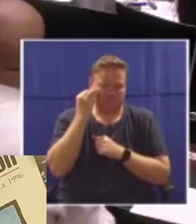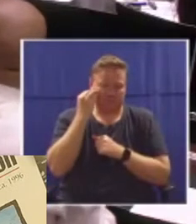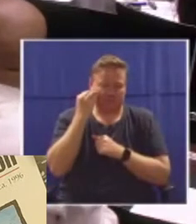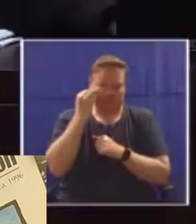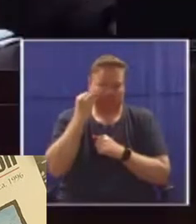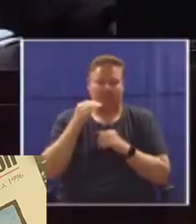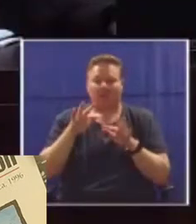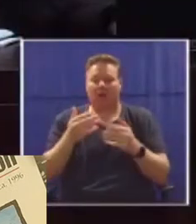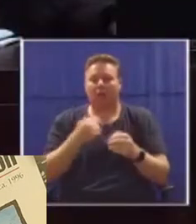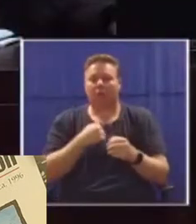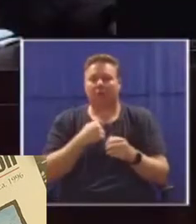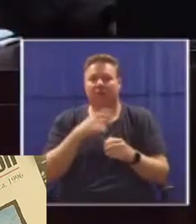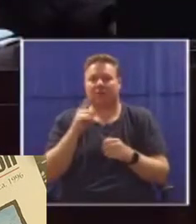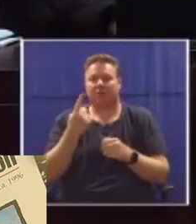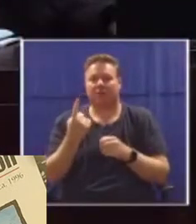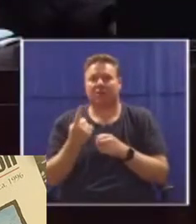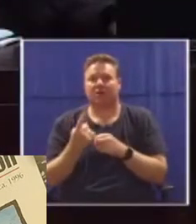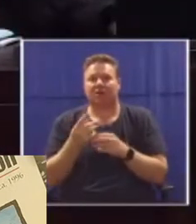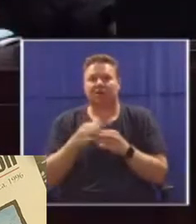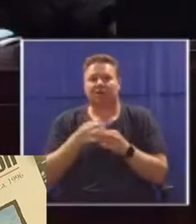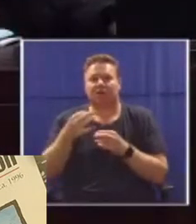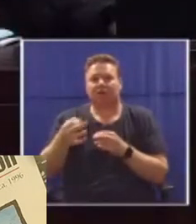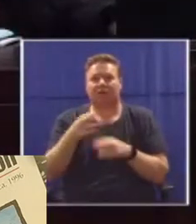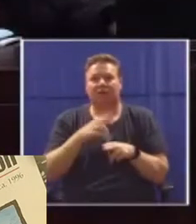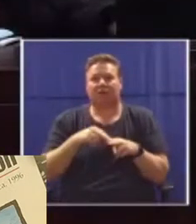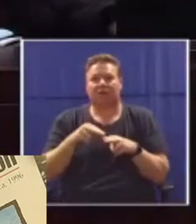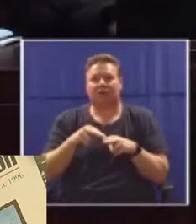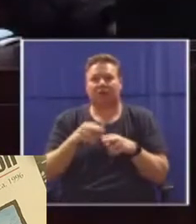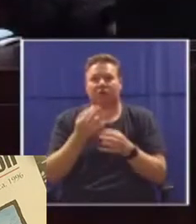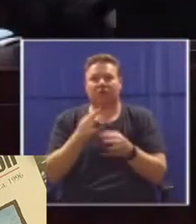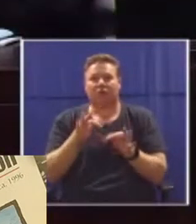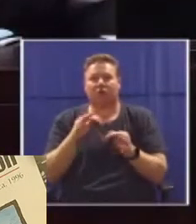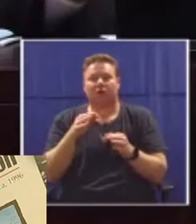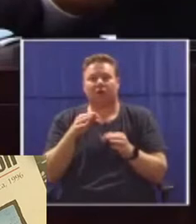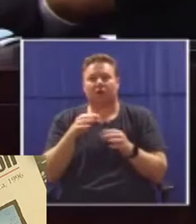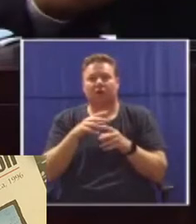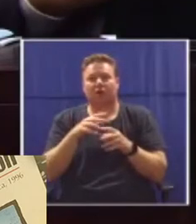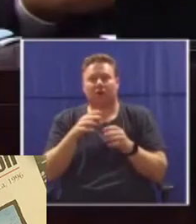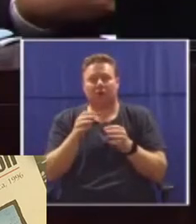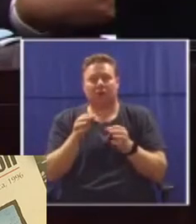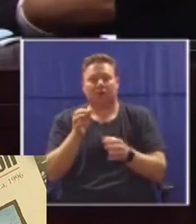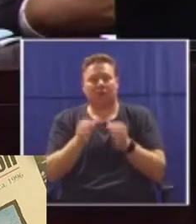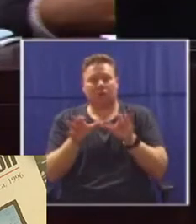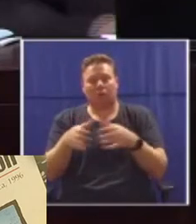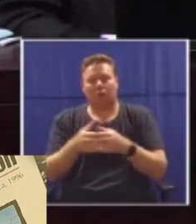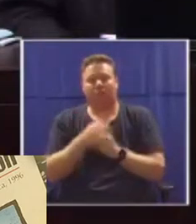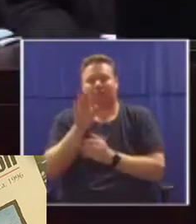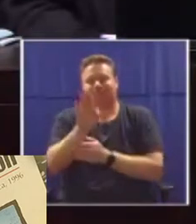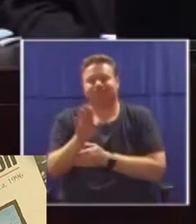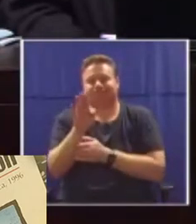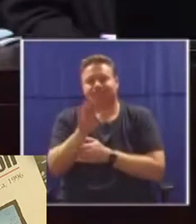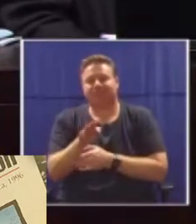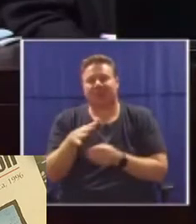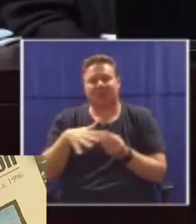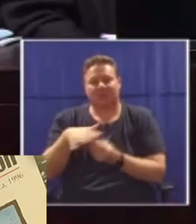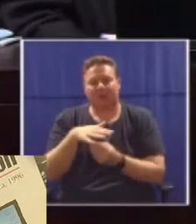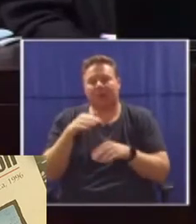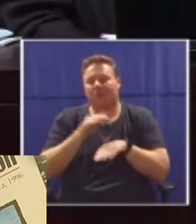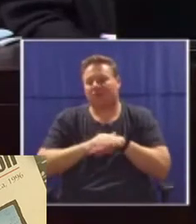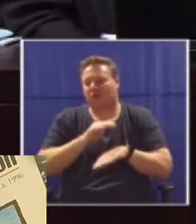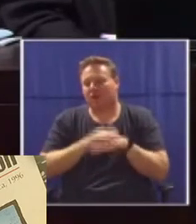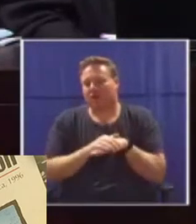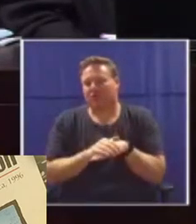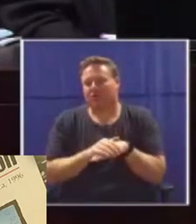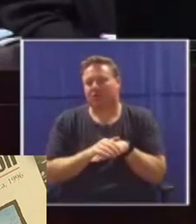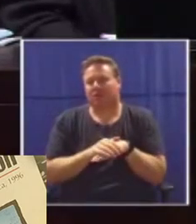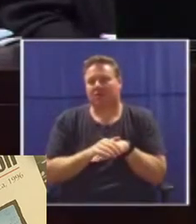Allow me first of all to extend on behalf of the National Freedom Party our condolences to the family, friends,